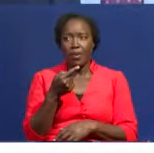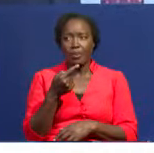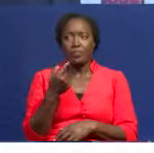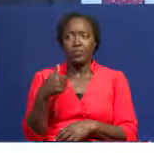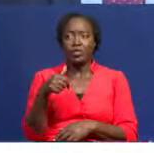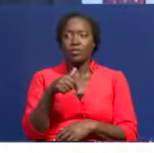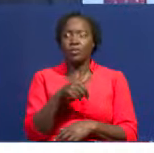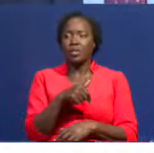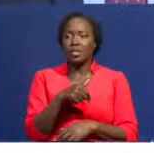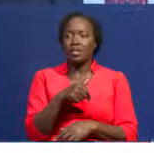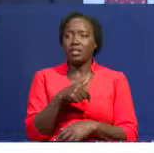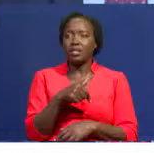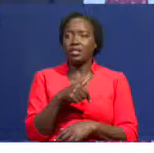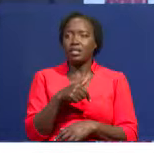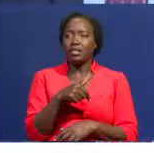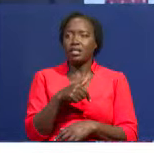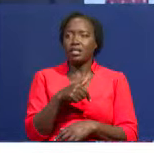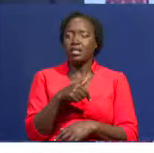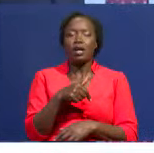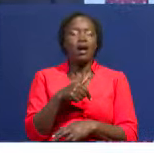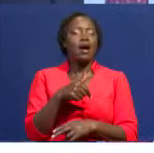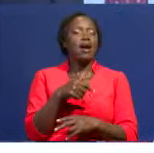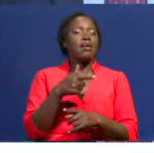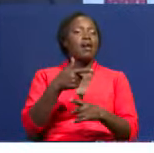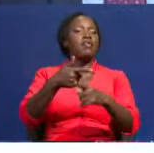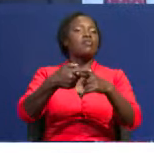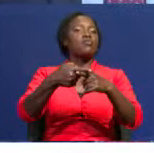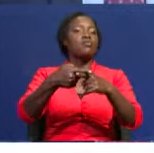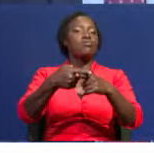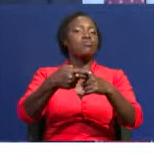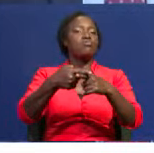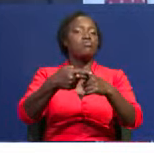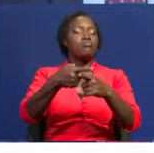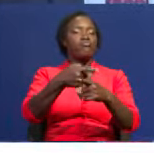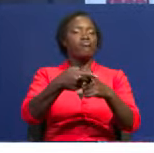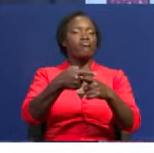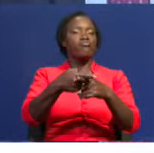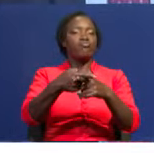we are at a crossroads as a country.